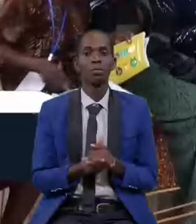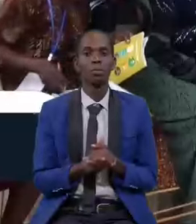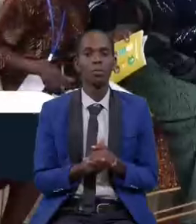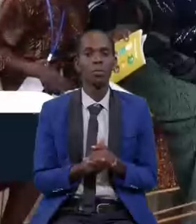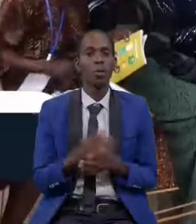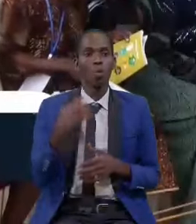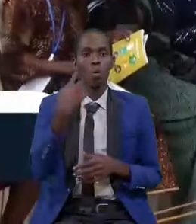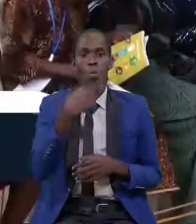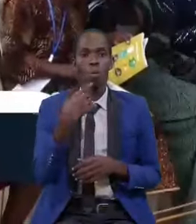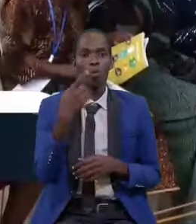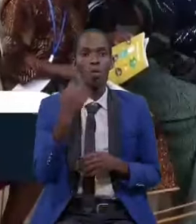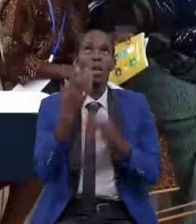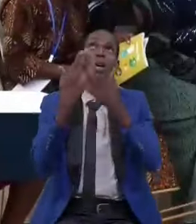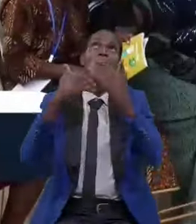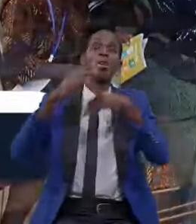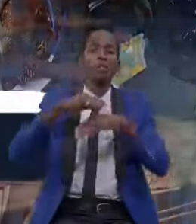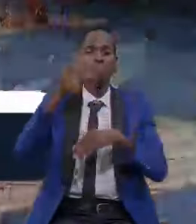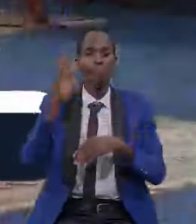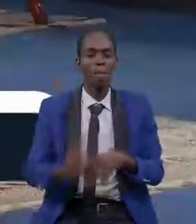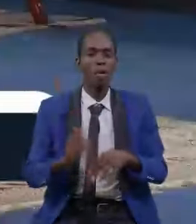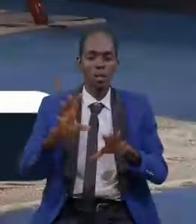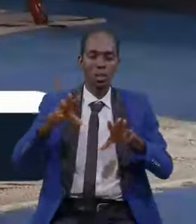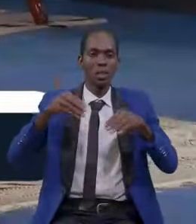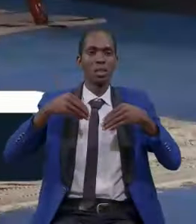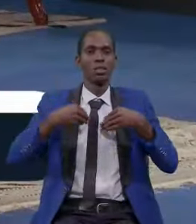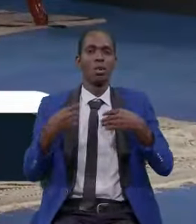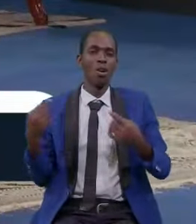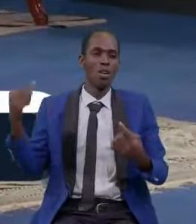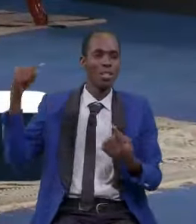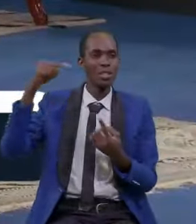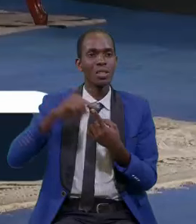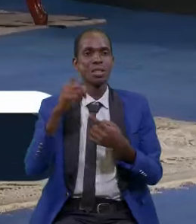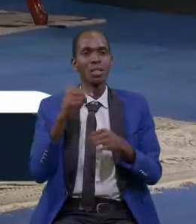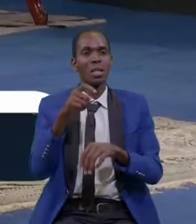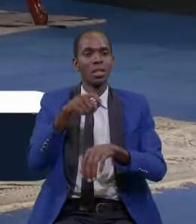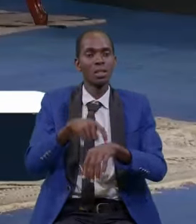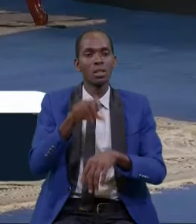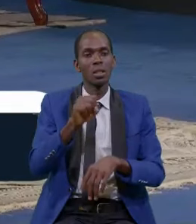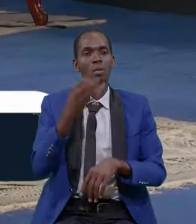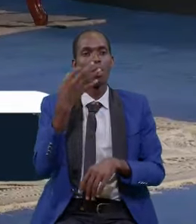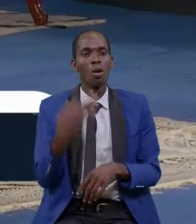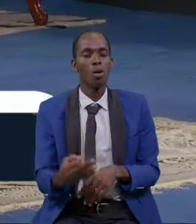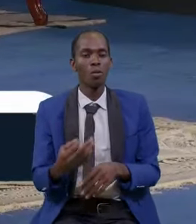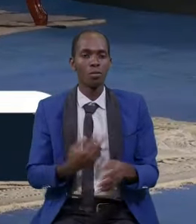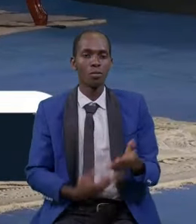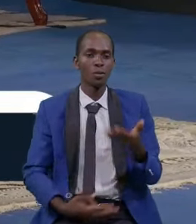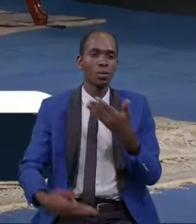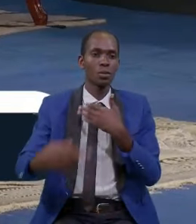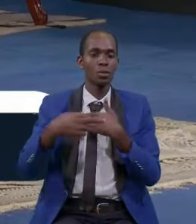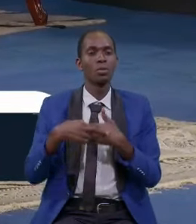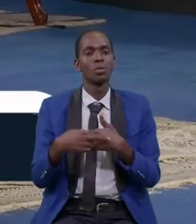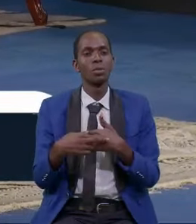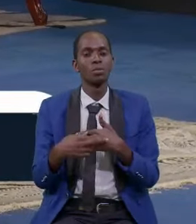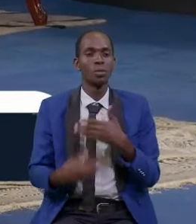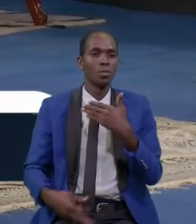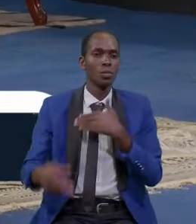heaven must receive until the times of restitution, restoration